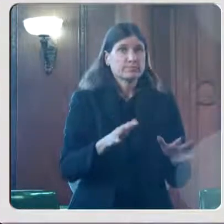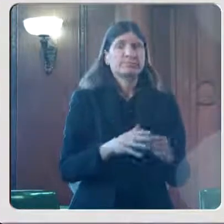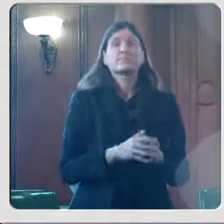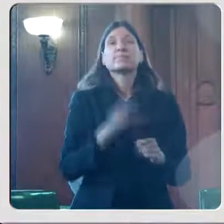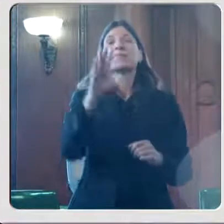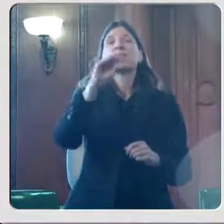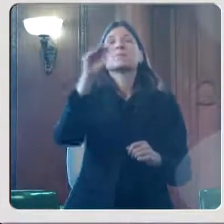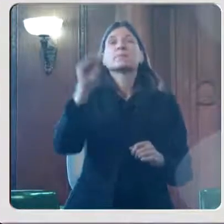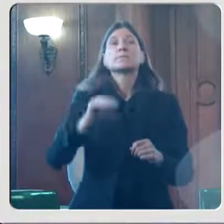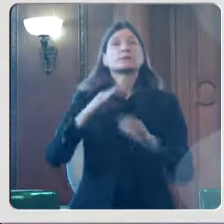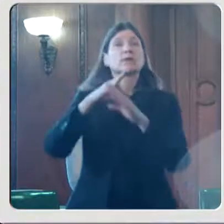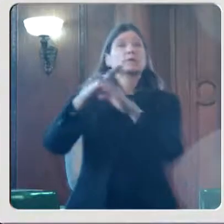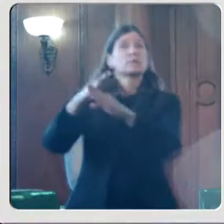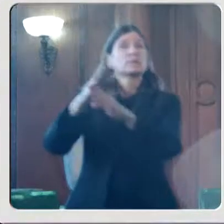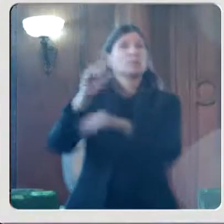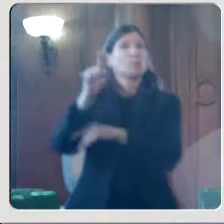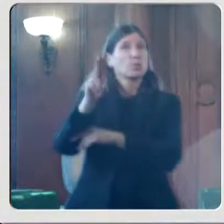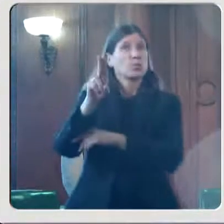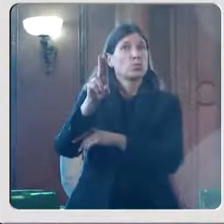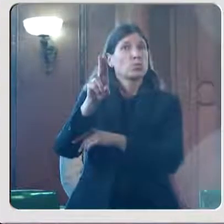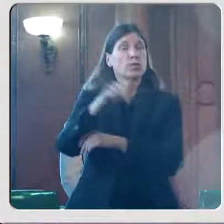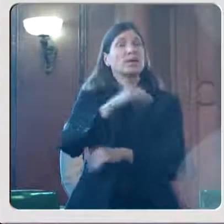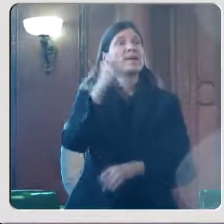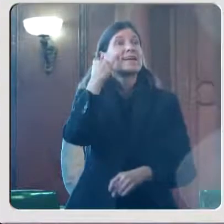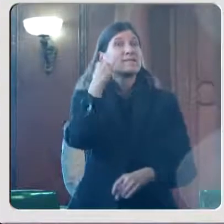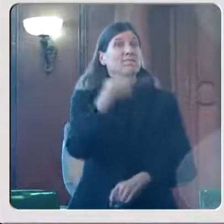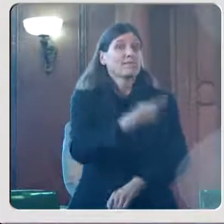disease, and that's what we really need to keep our eyes on.